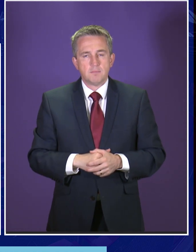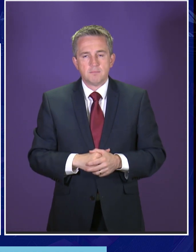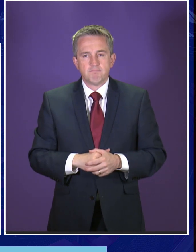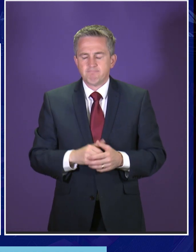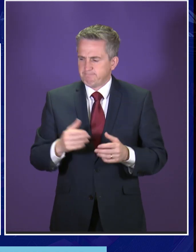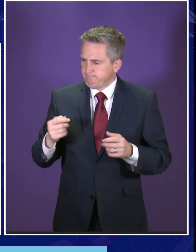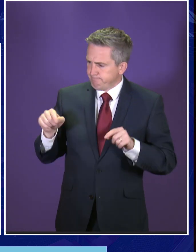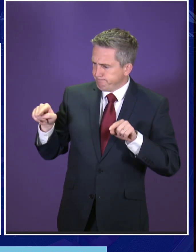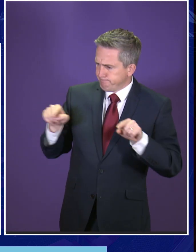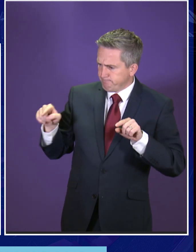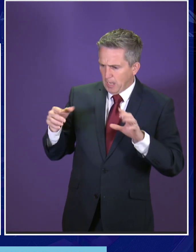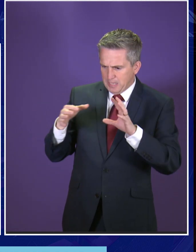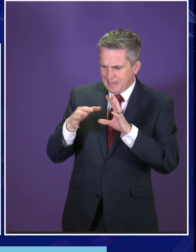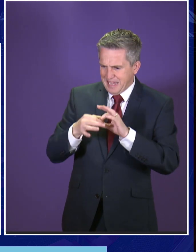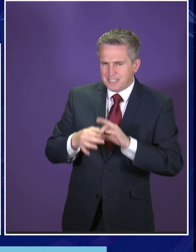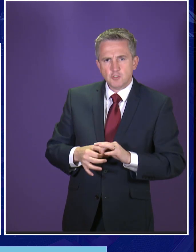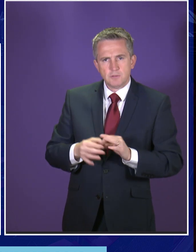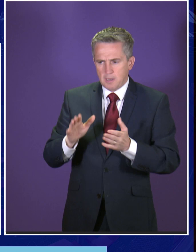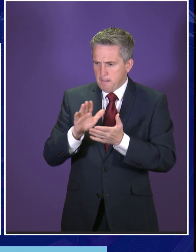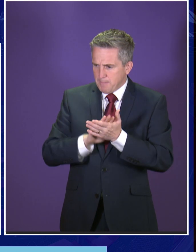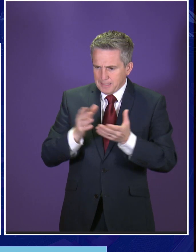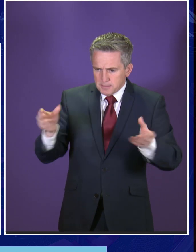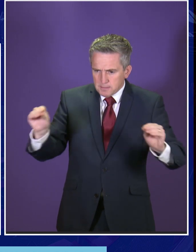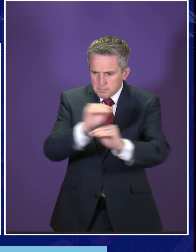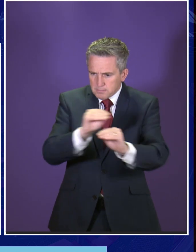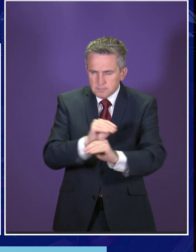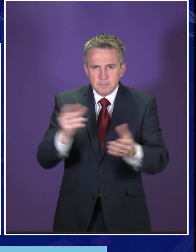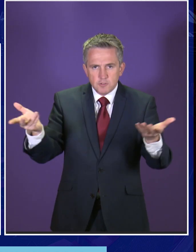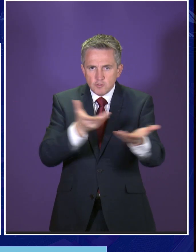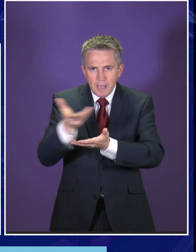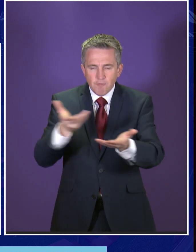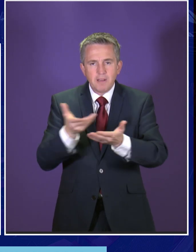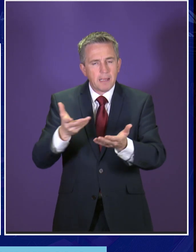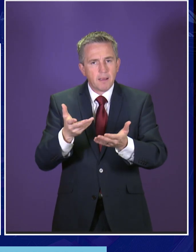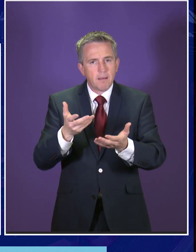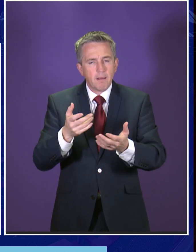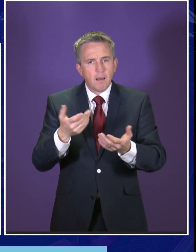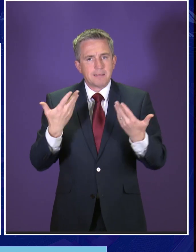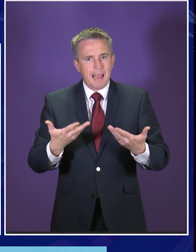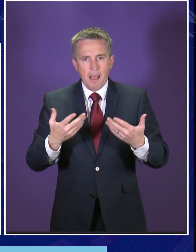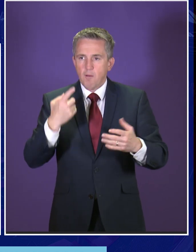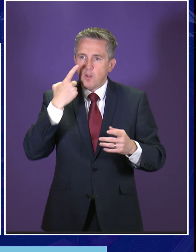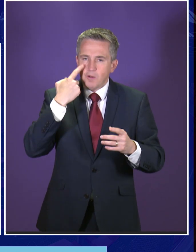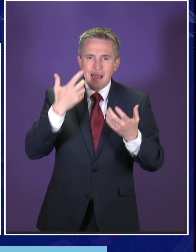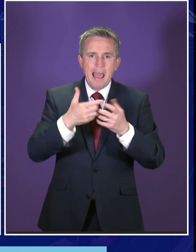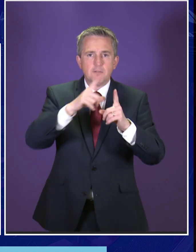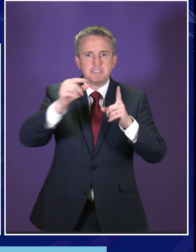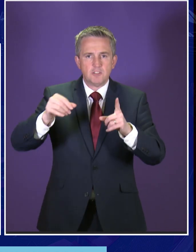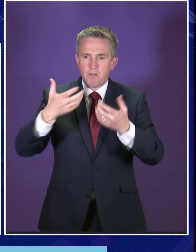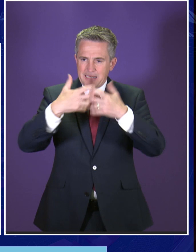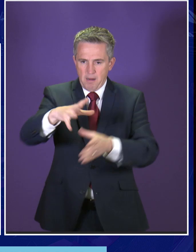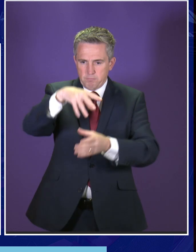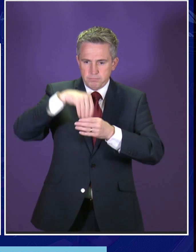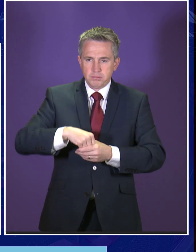Connection is about building bridges and channels, and we have heard about how digital technology facilitates that. But the question